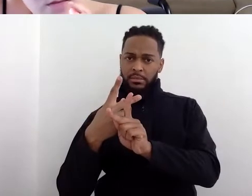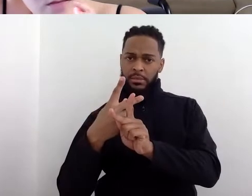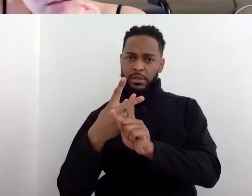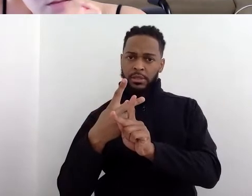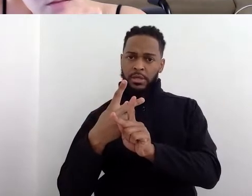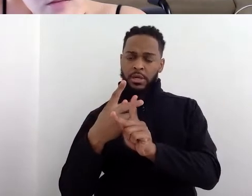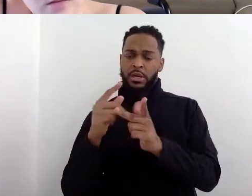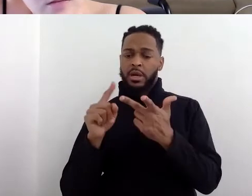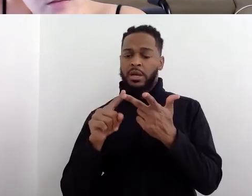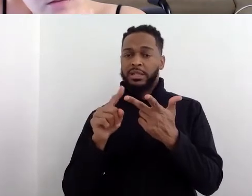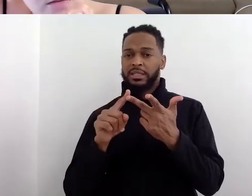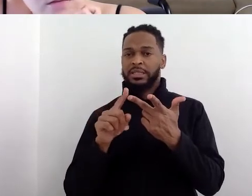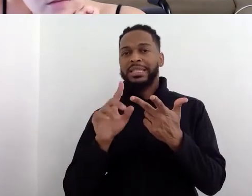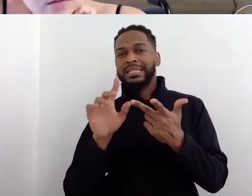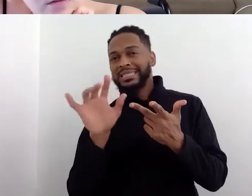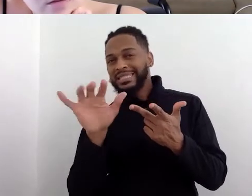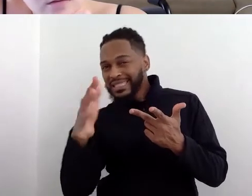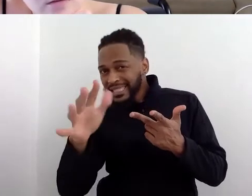the actual virus, but